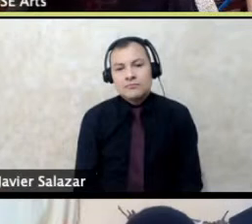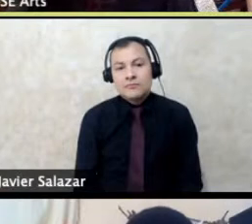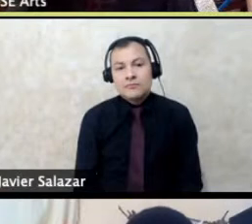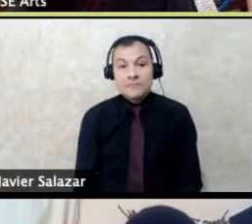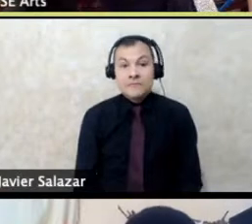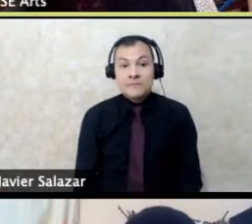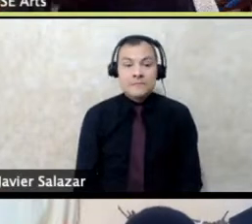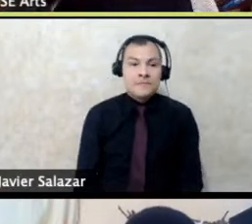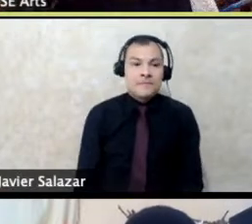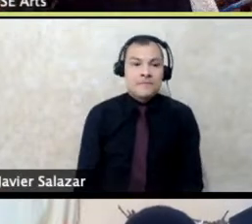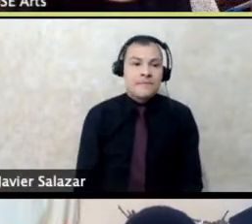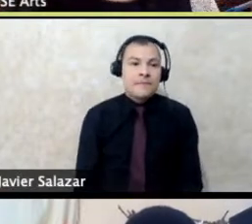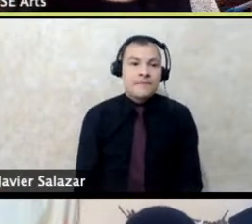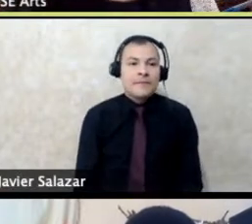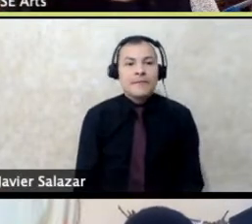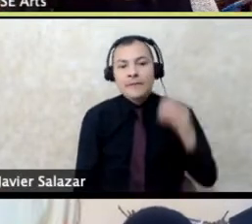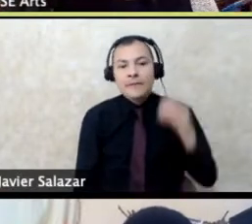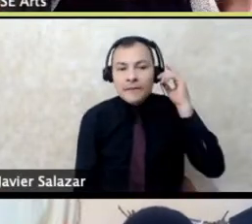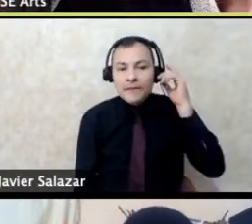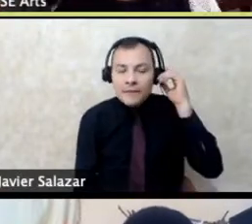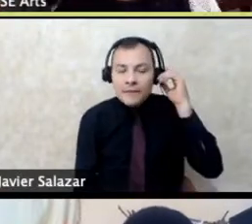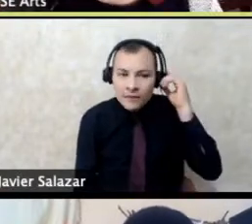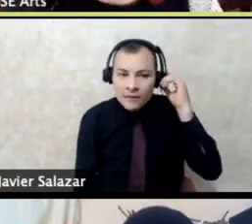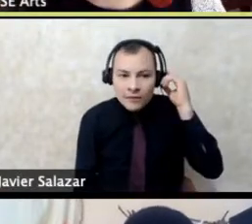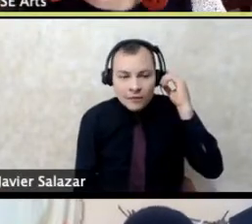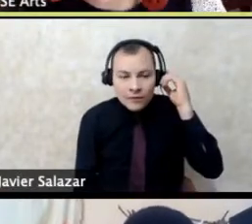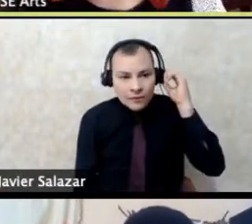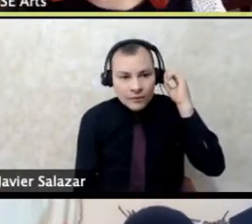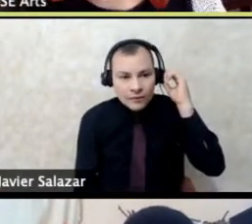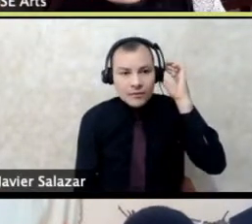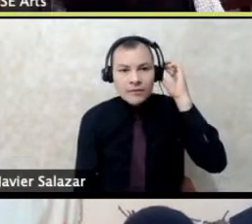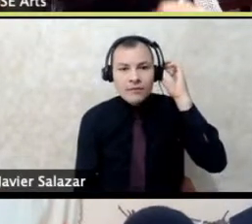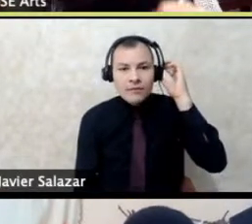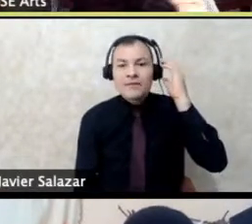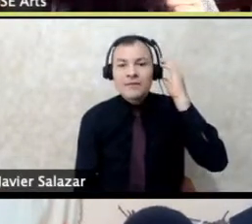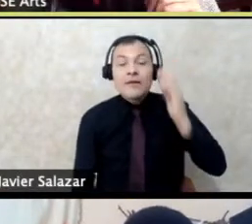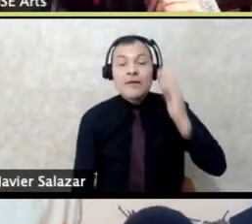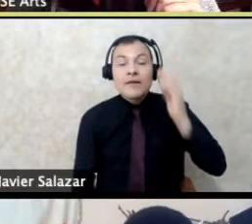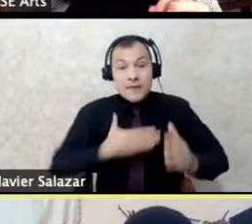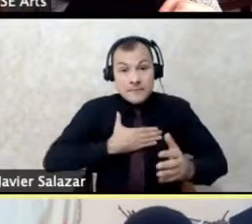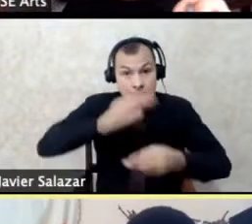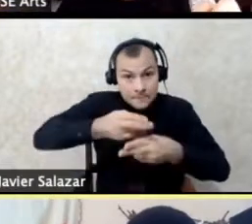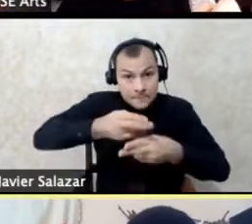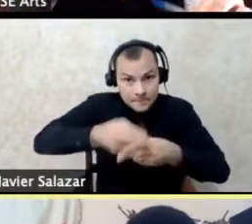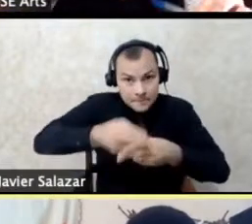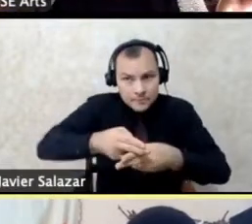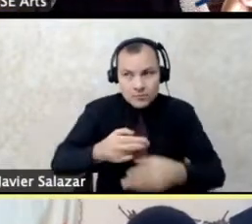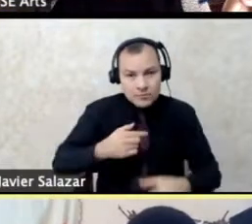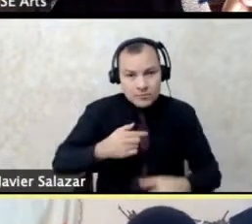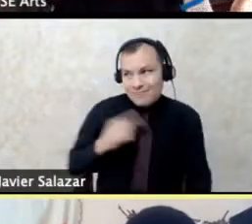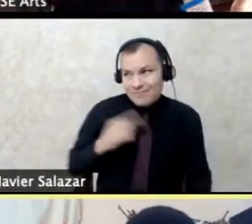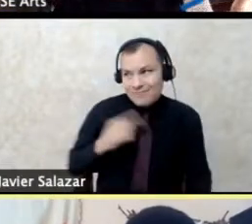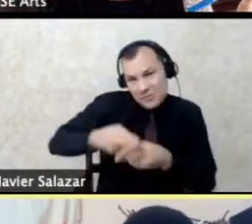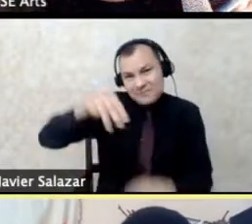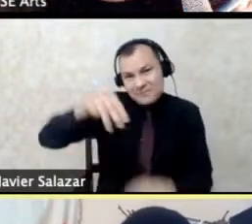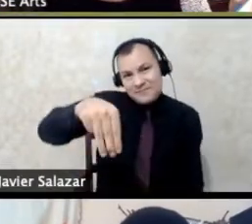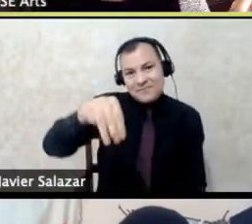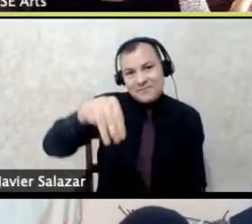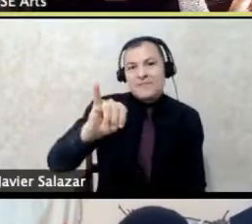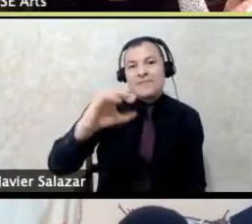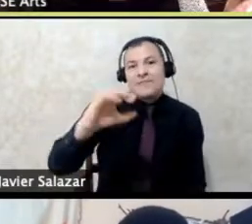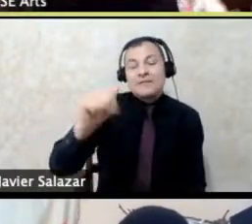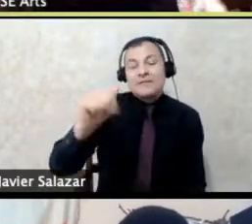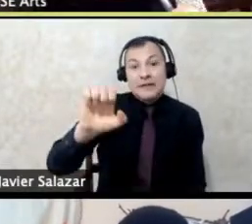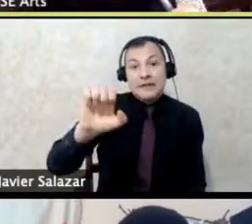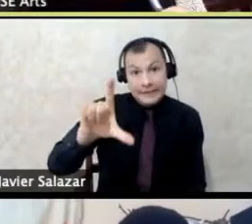Thank you again. Mi nombre es Michael y como lo decía Alex, yo soy un artista en el teatro